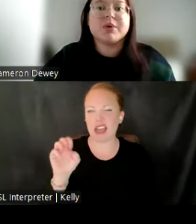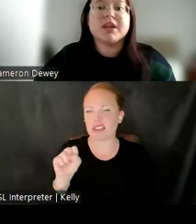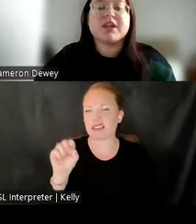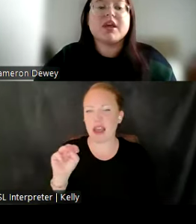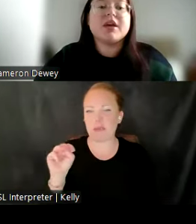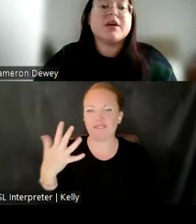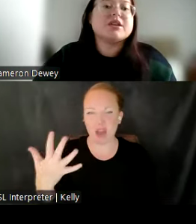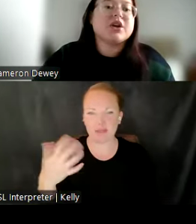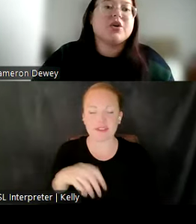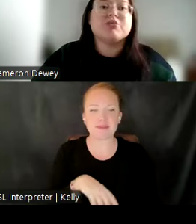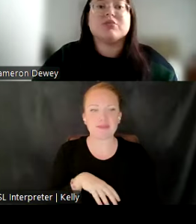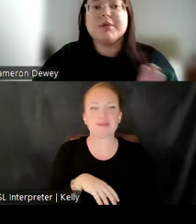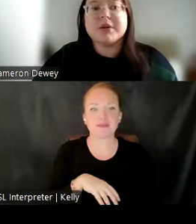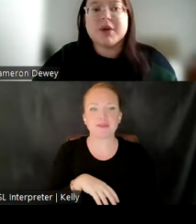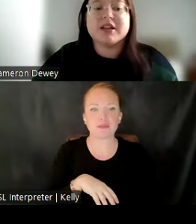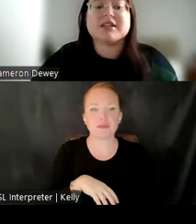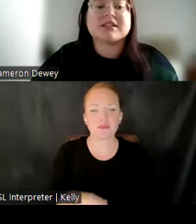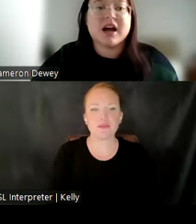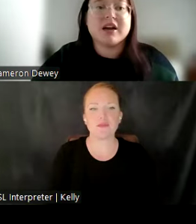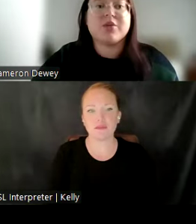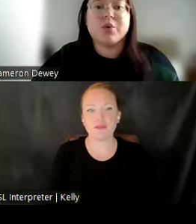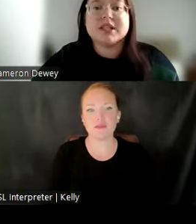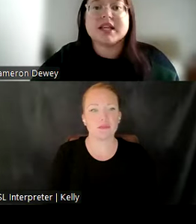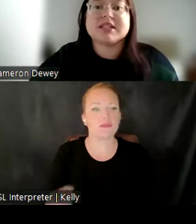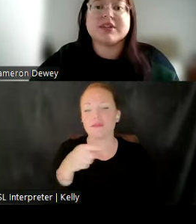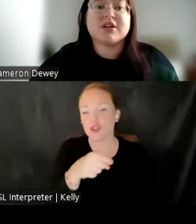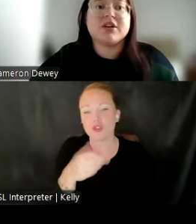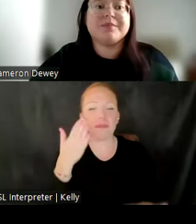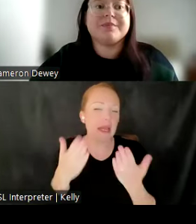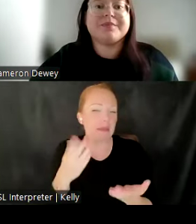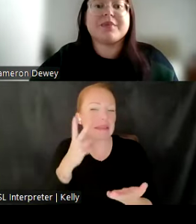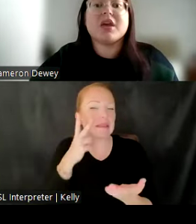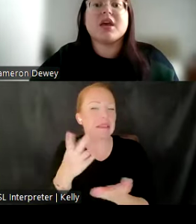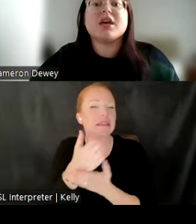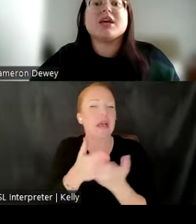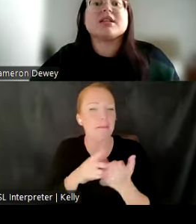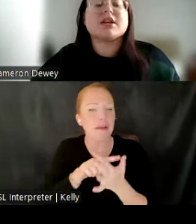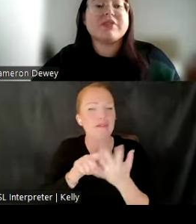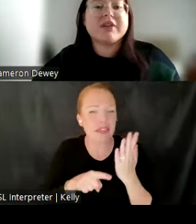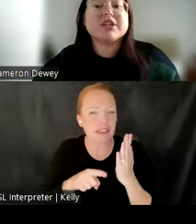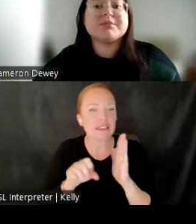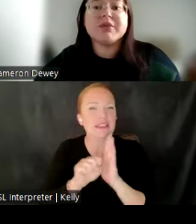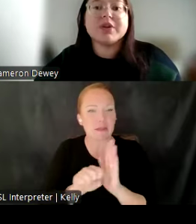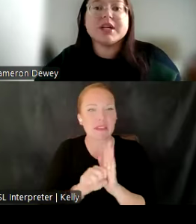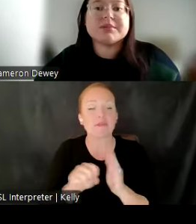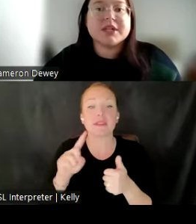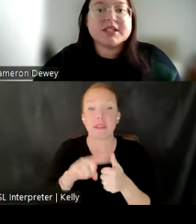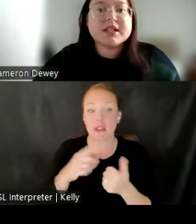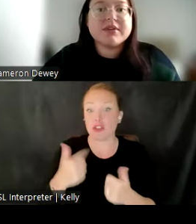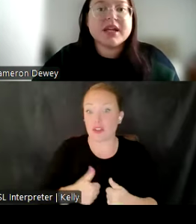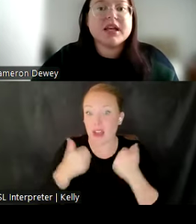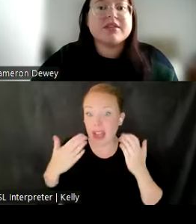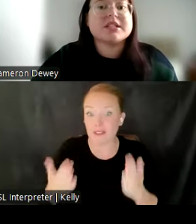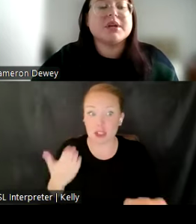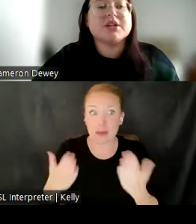you work with. So keep in mind, this is not one size fits all. Survivors may re-experience